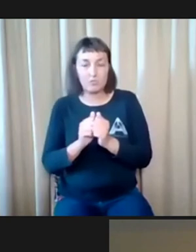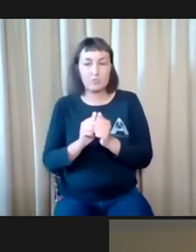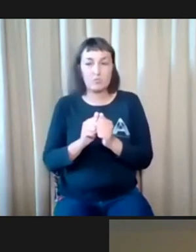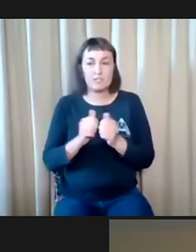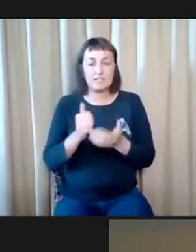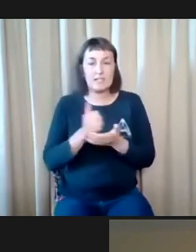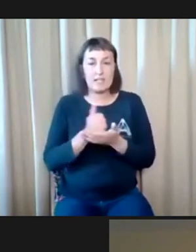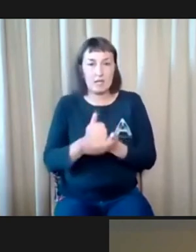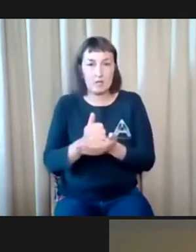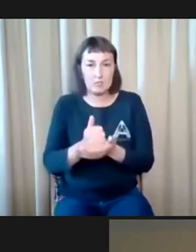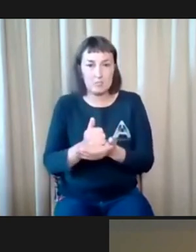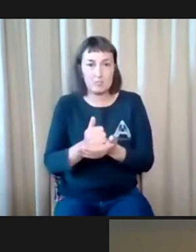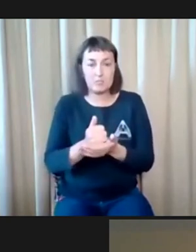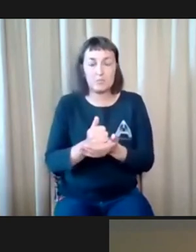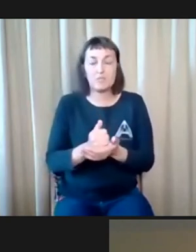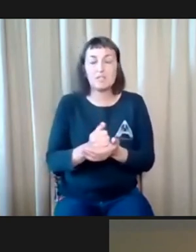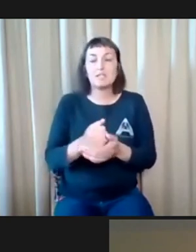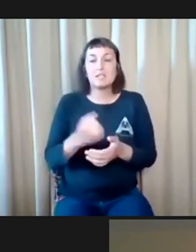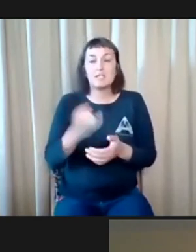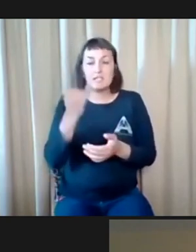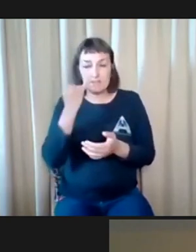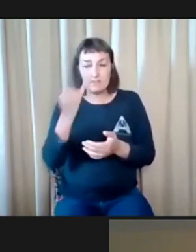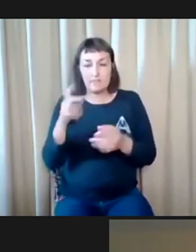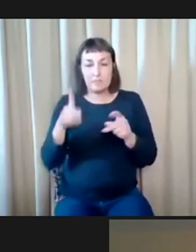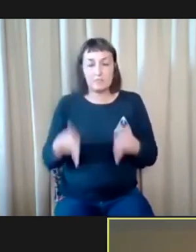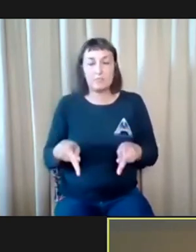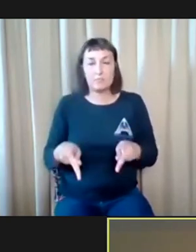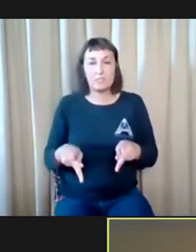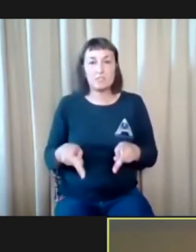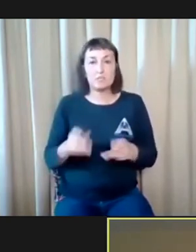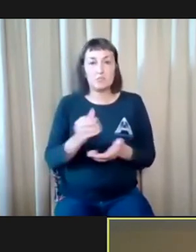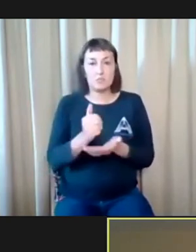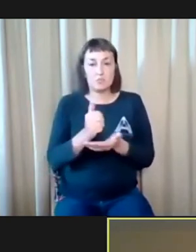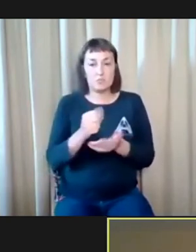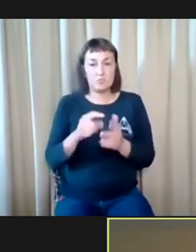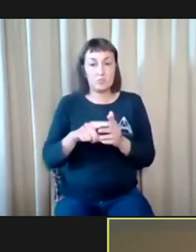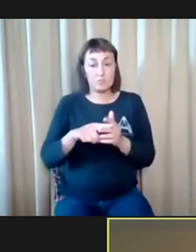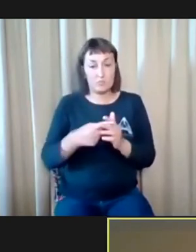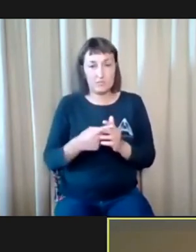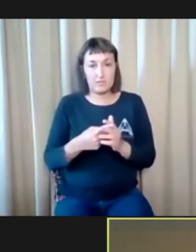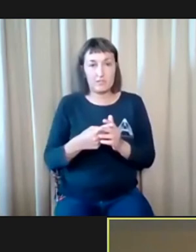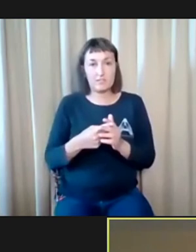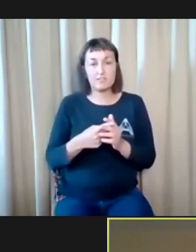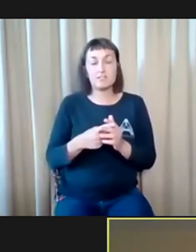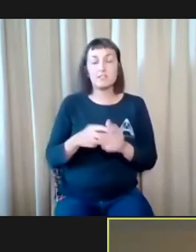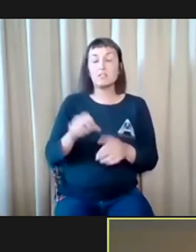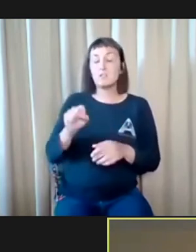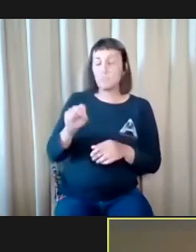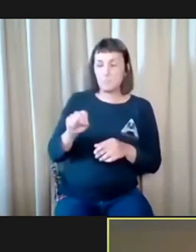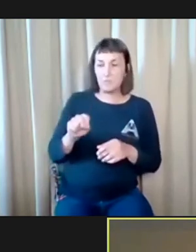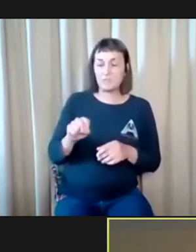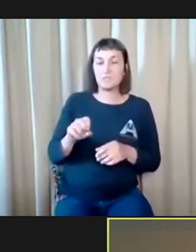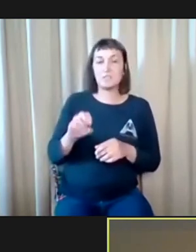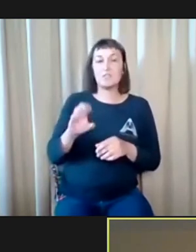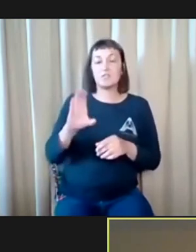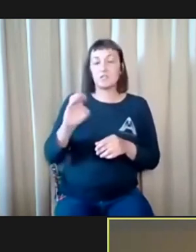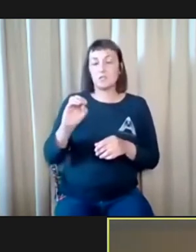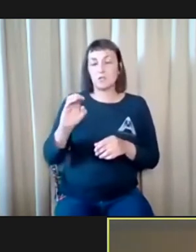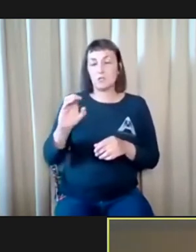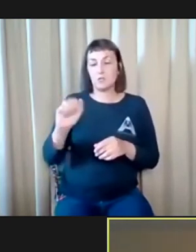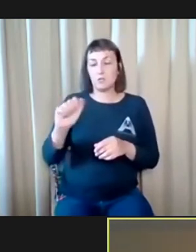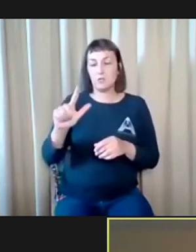if they want to start a movement right now in their state? Absolutely. You can go to the coalition website, which